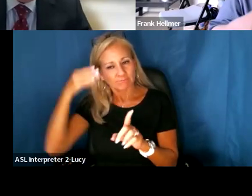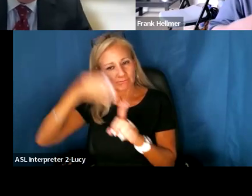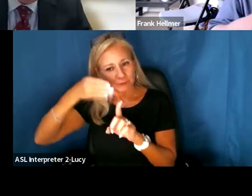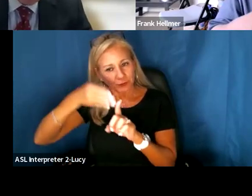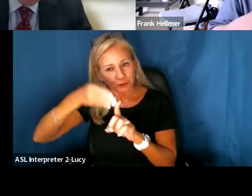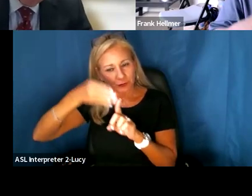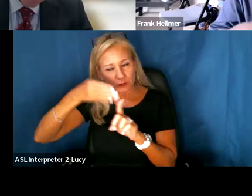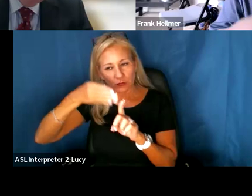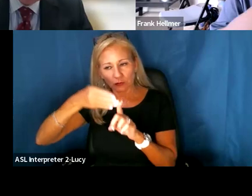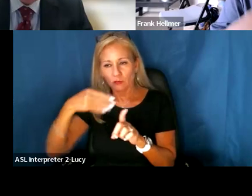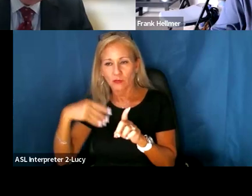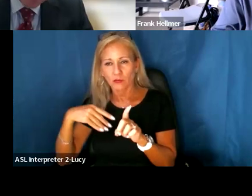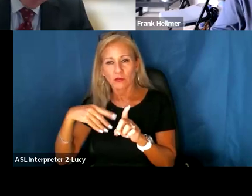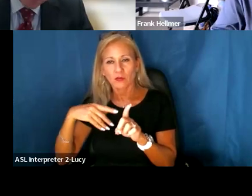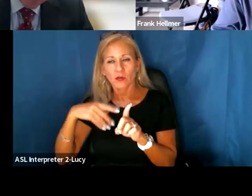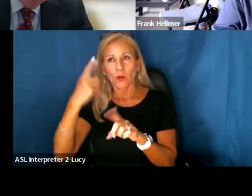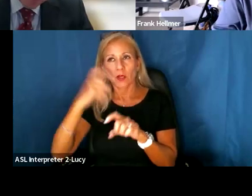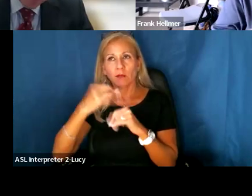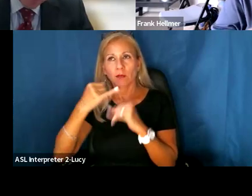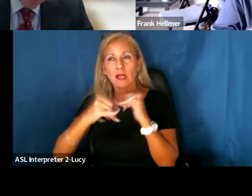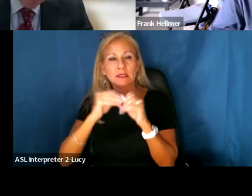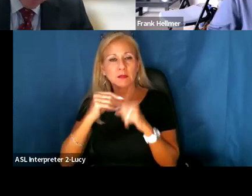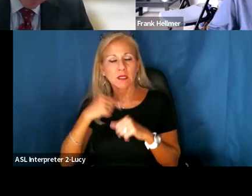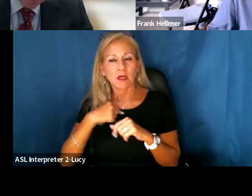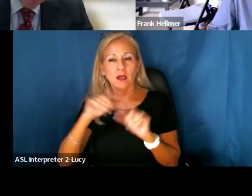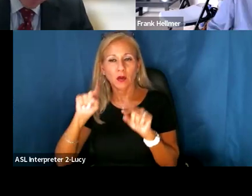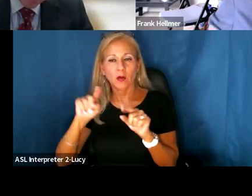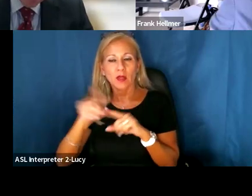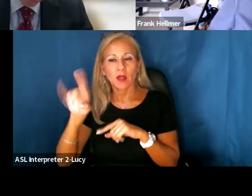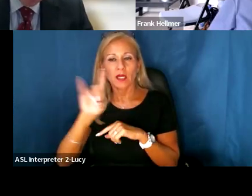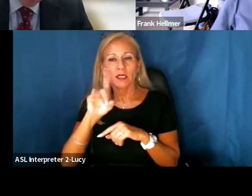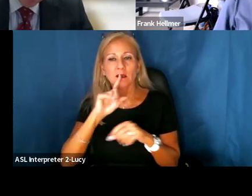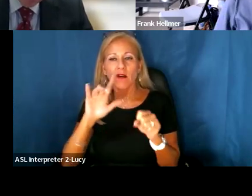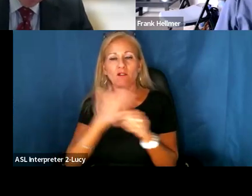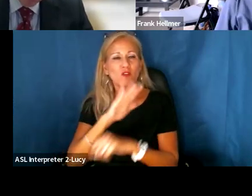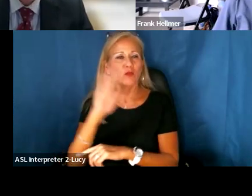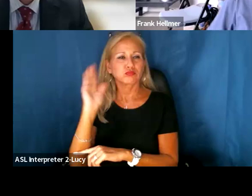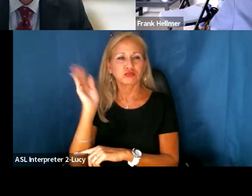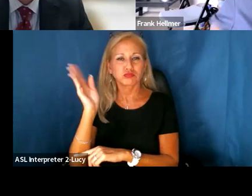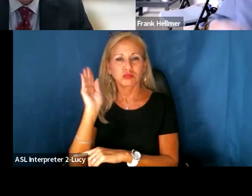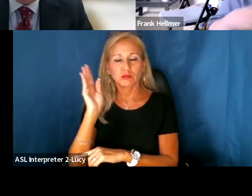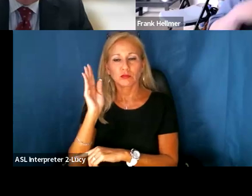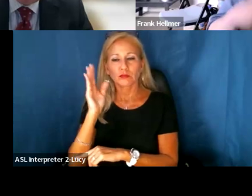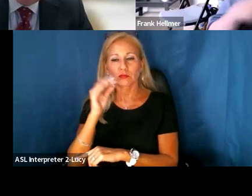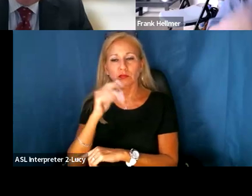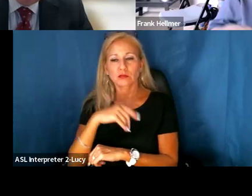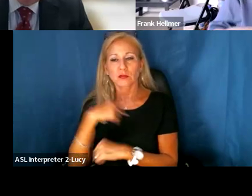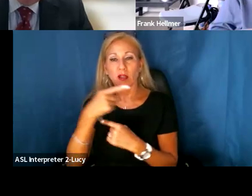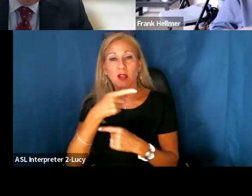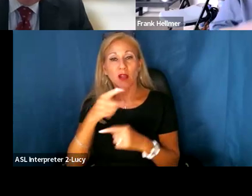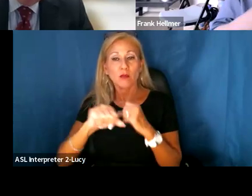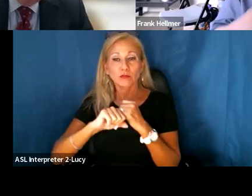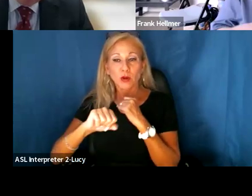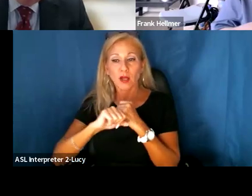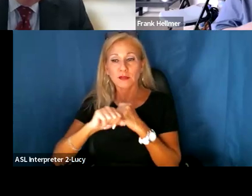time, and at the last meeting I was in, they did a full presentation, and since they were